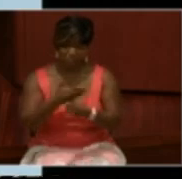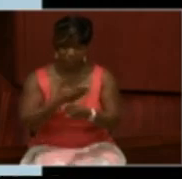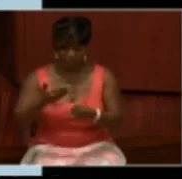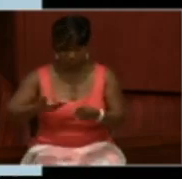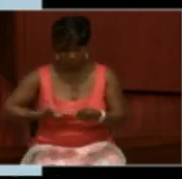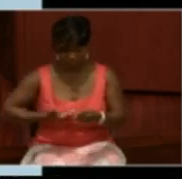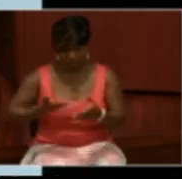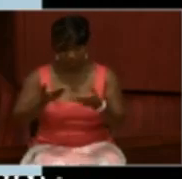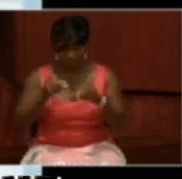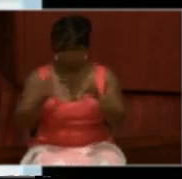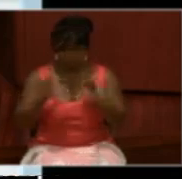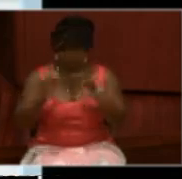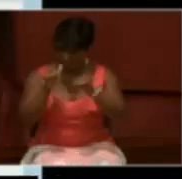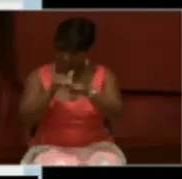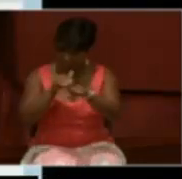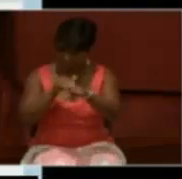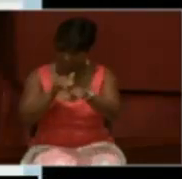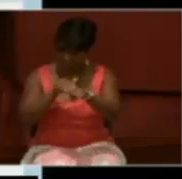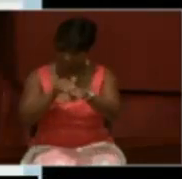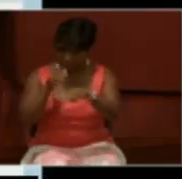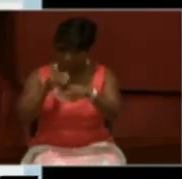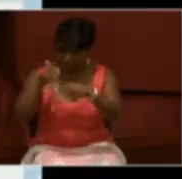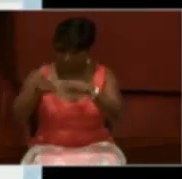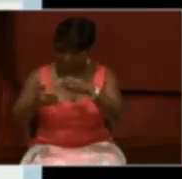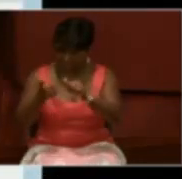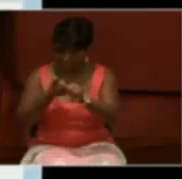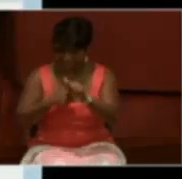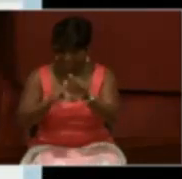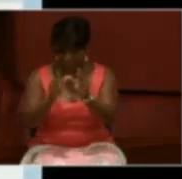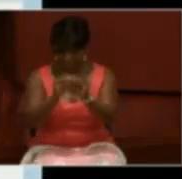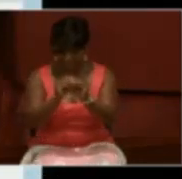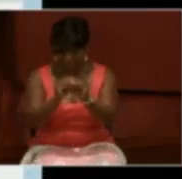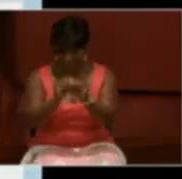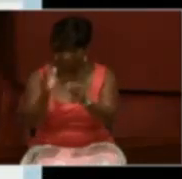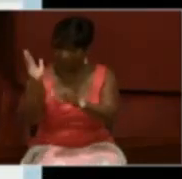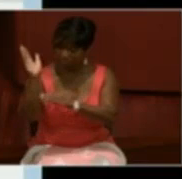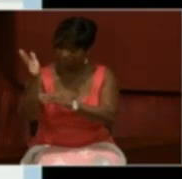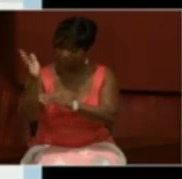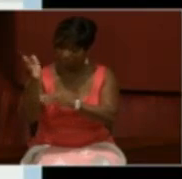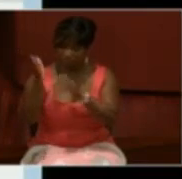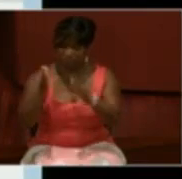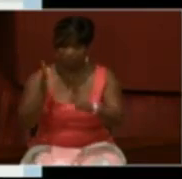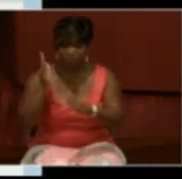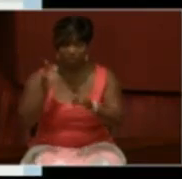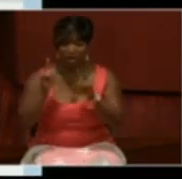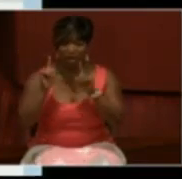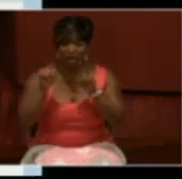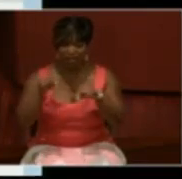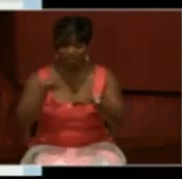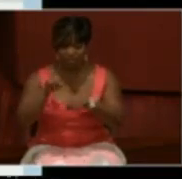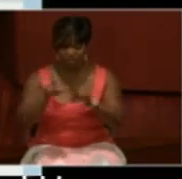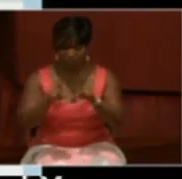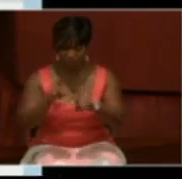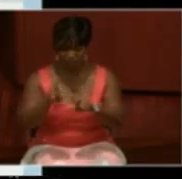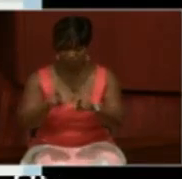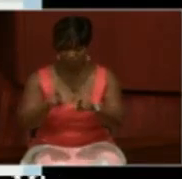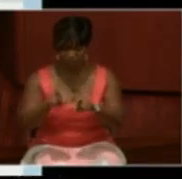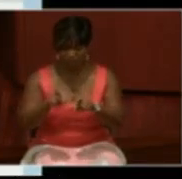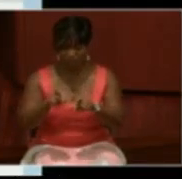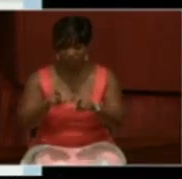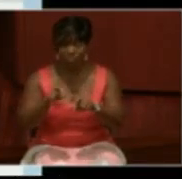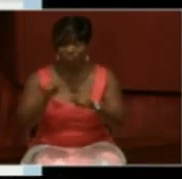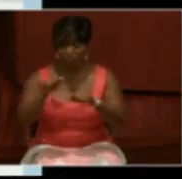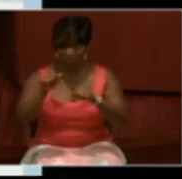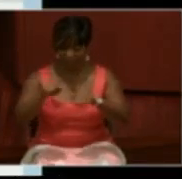like to remind everyone that at the end of each session, speakers will be answering questions. You can feel free to send